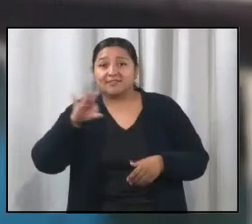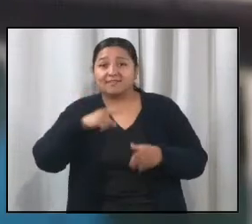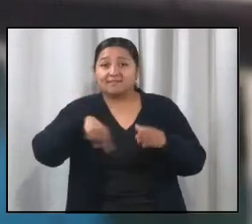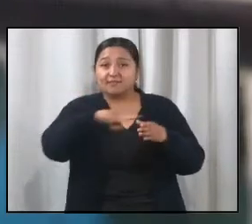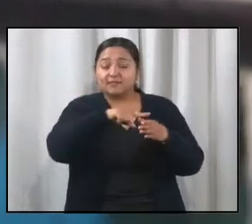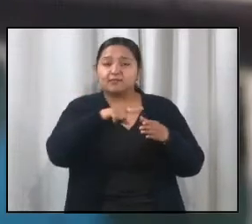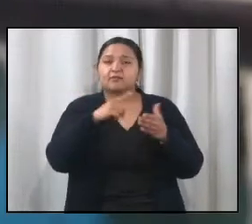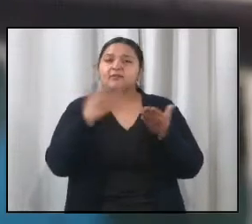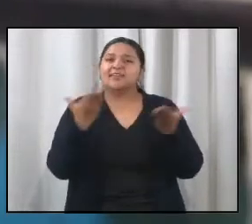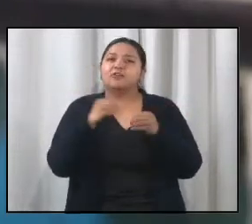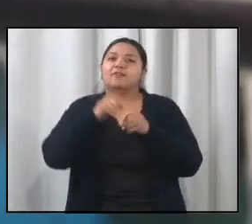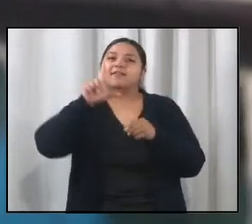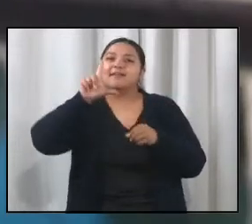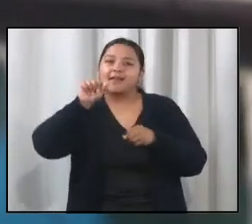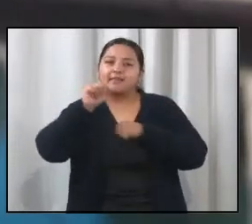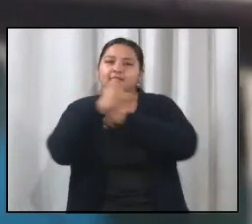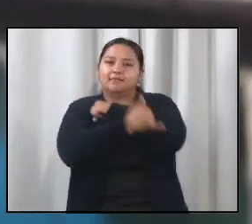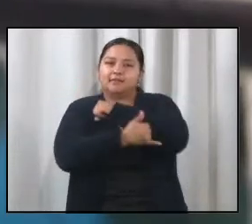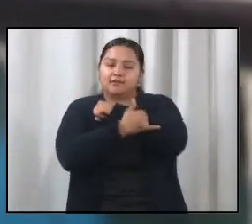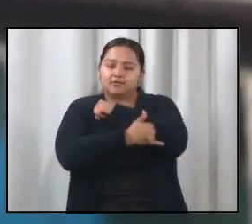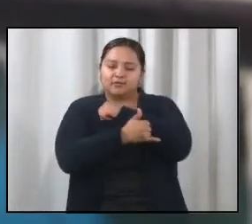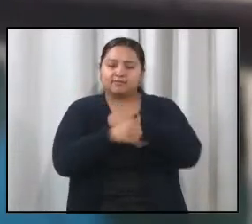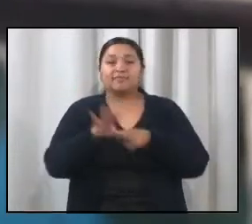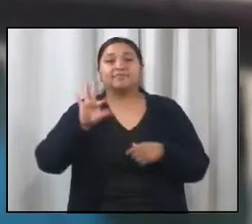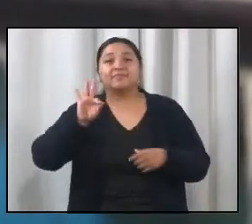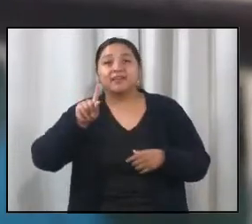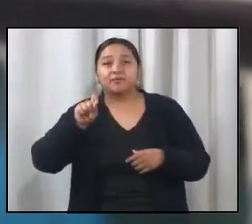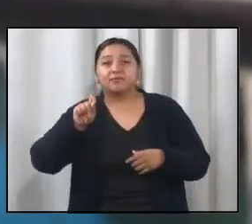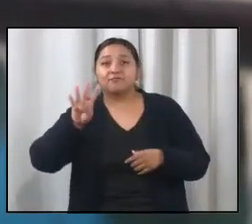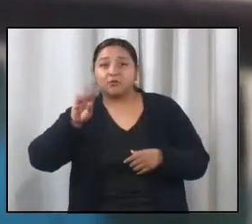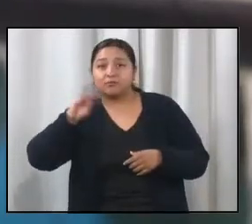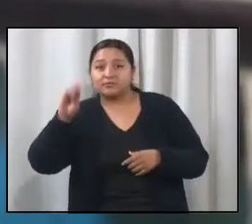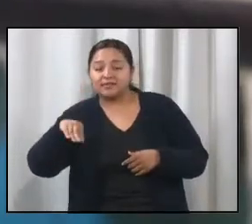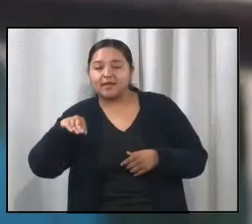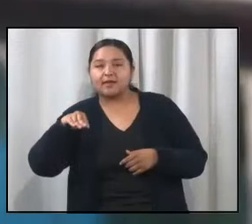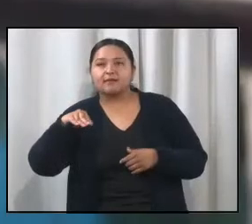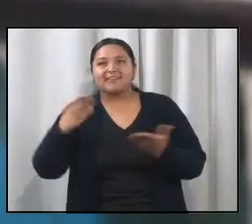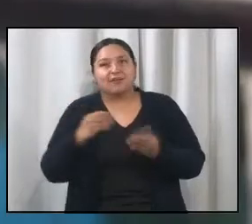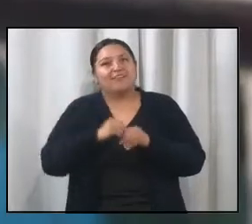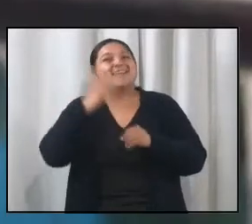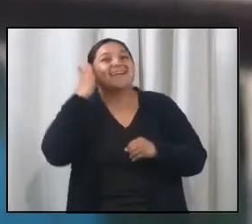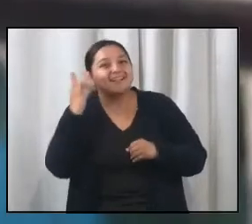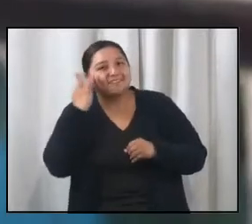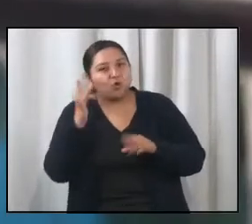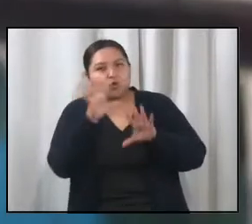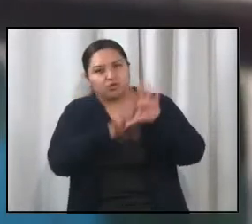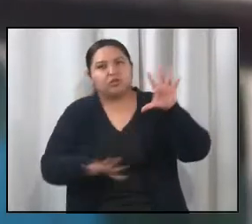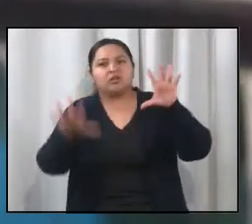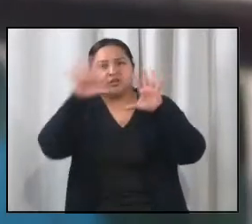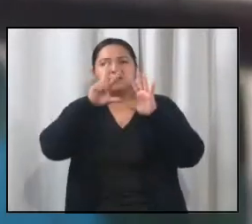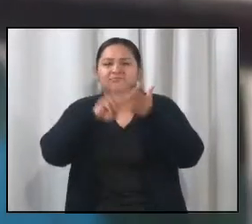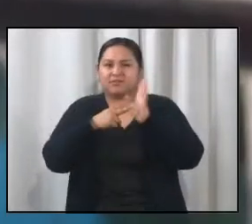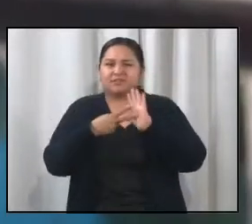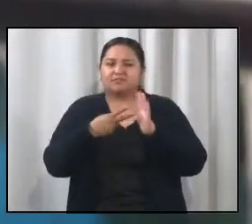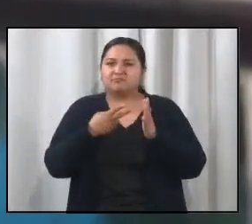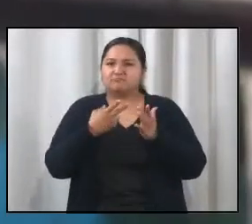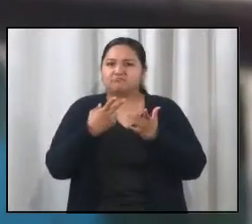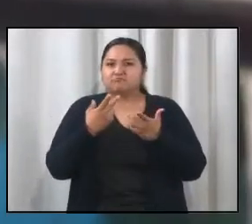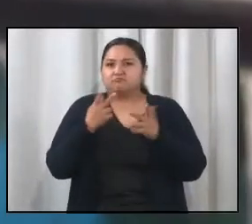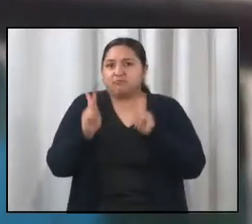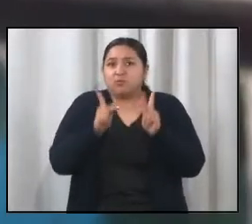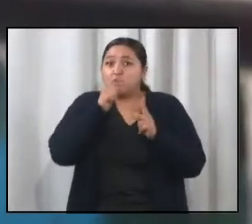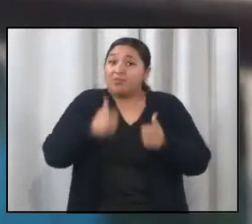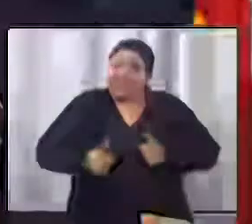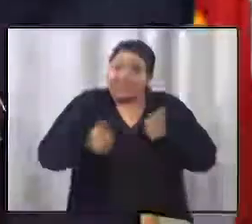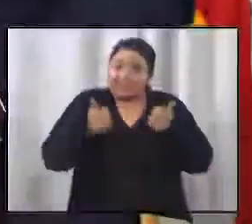LA County and 91.4% within the state of California. So these are our neighbors that have been living with us and